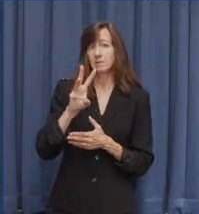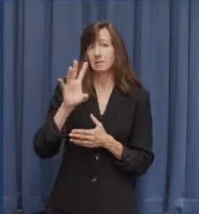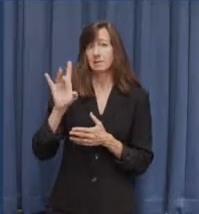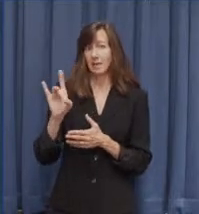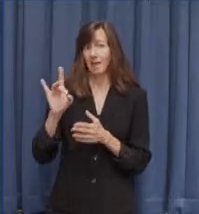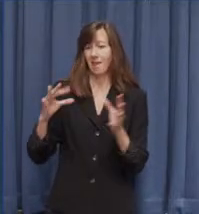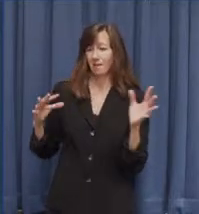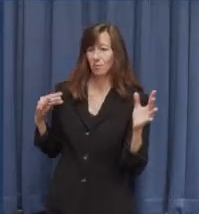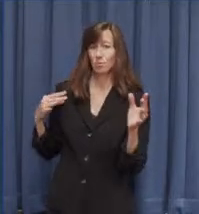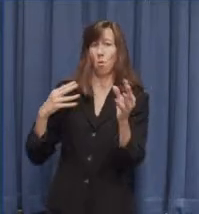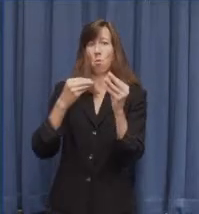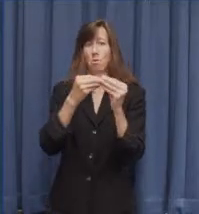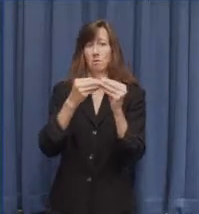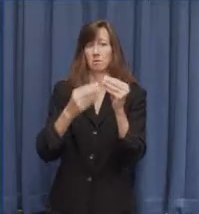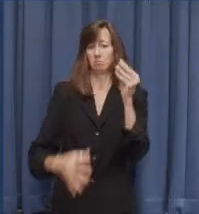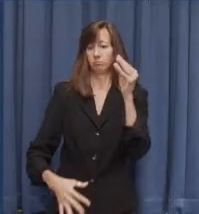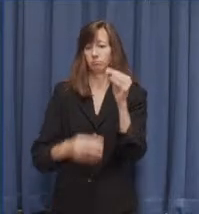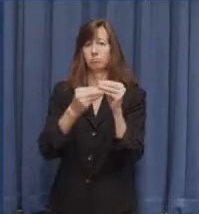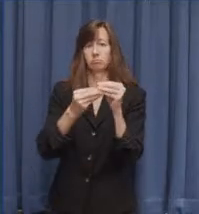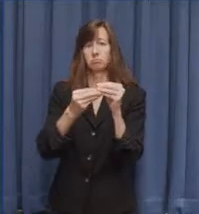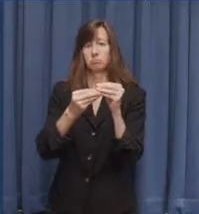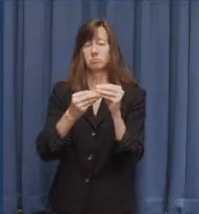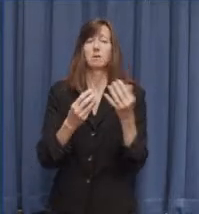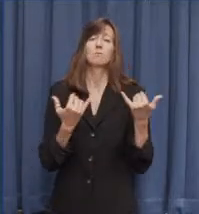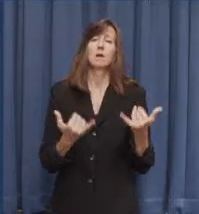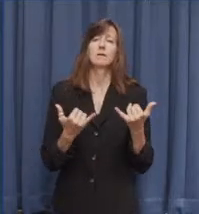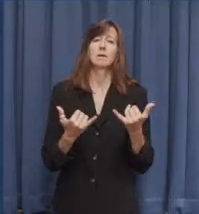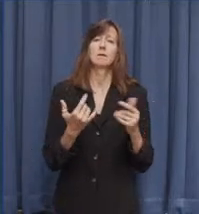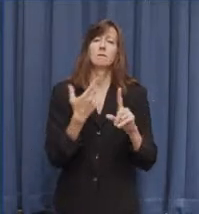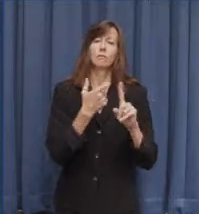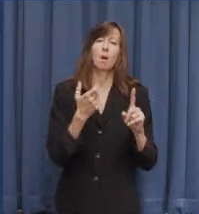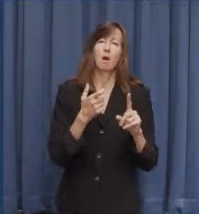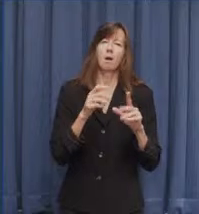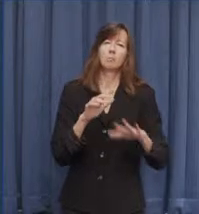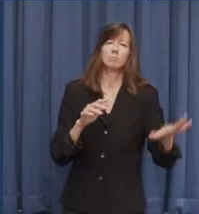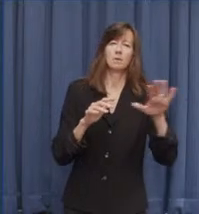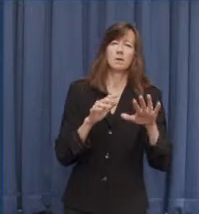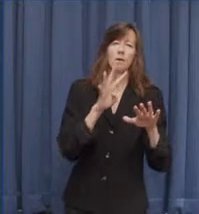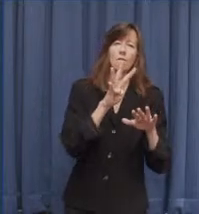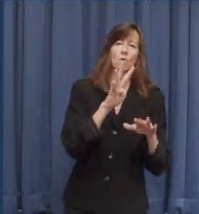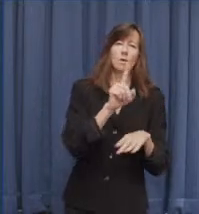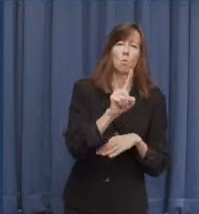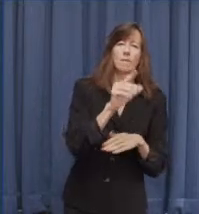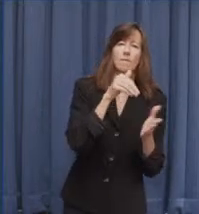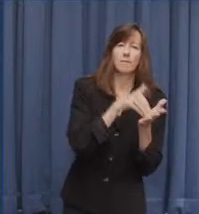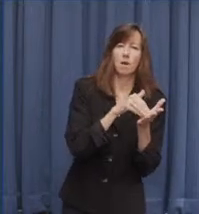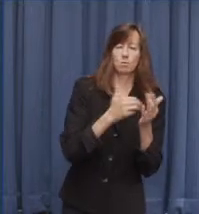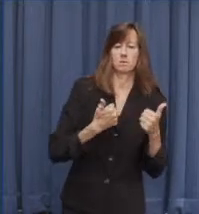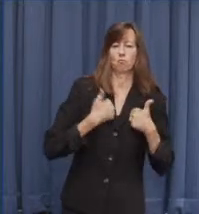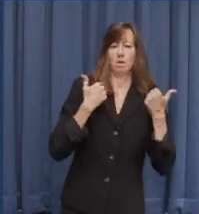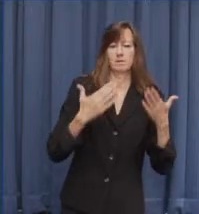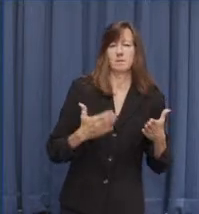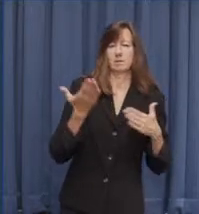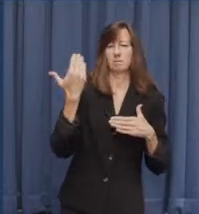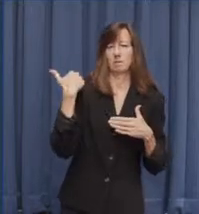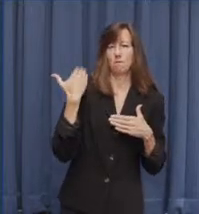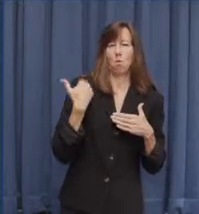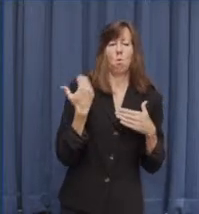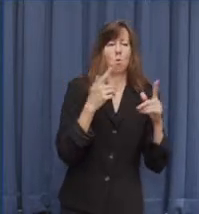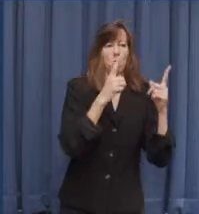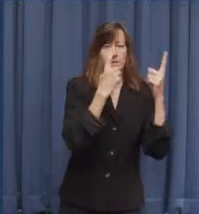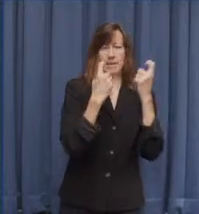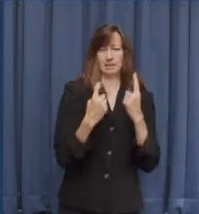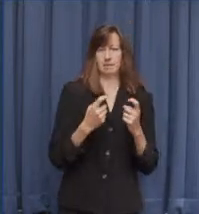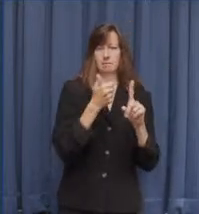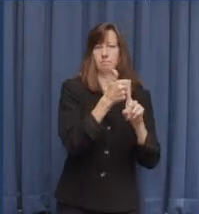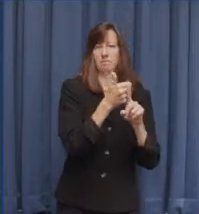1,868 total cases. And that's out of now over 41,000 residents that have been tested in